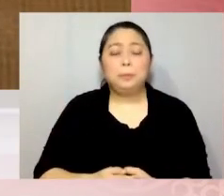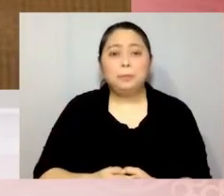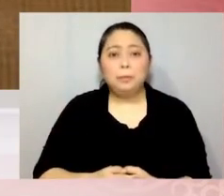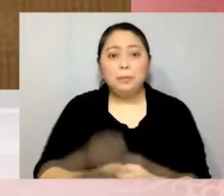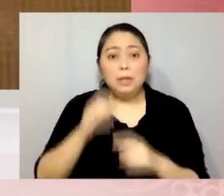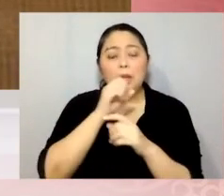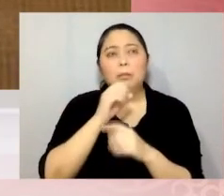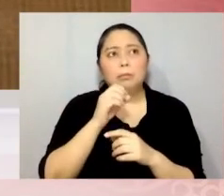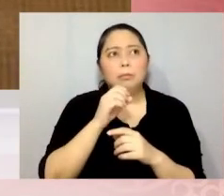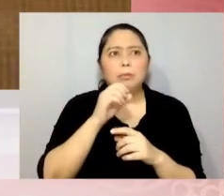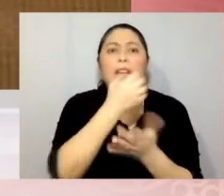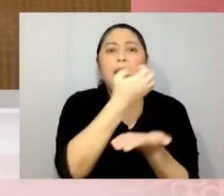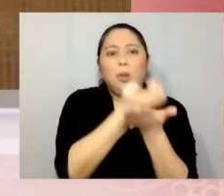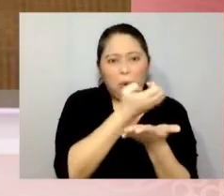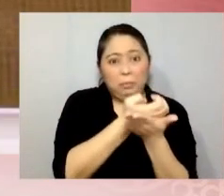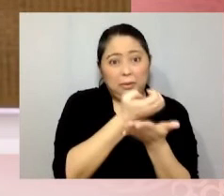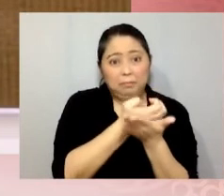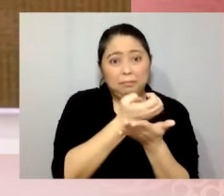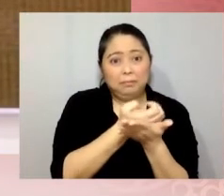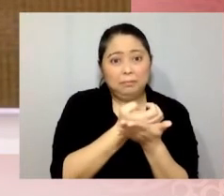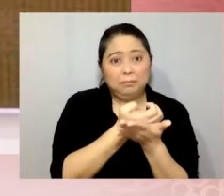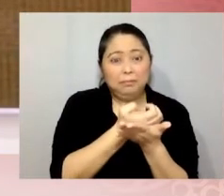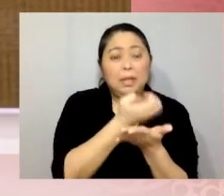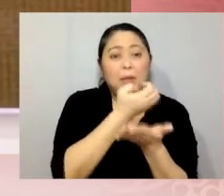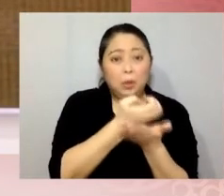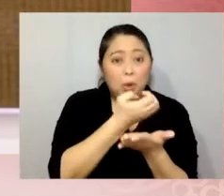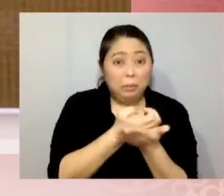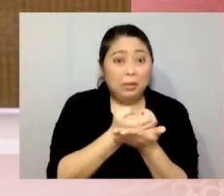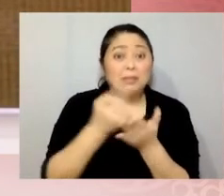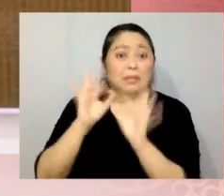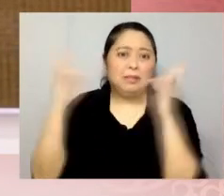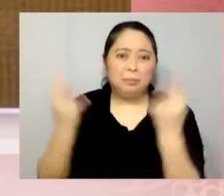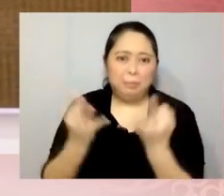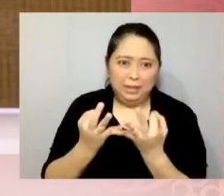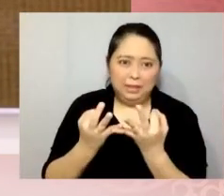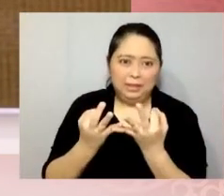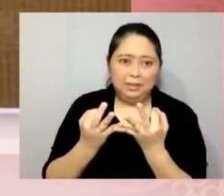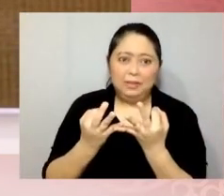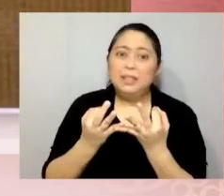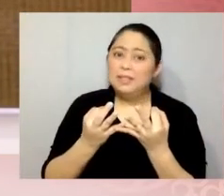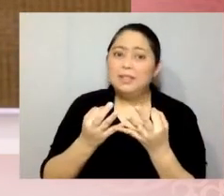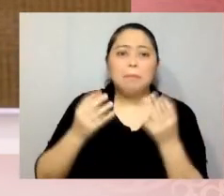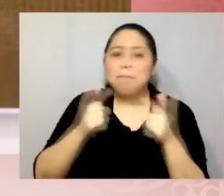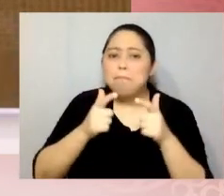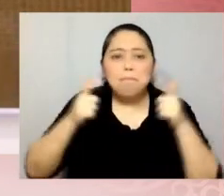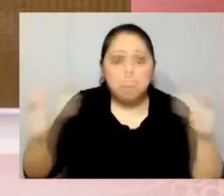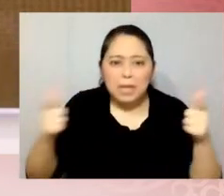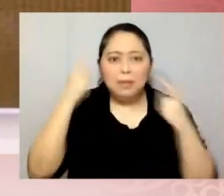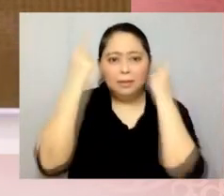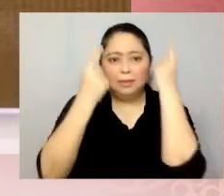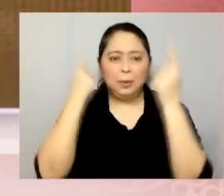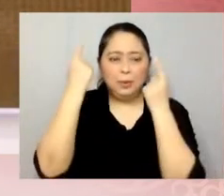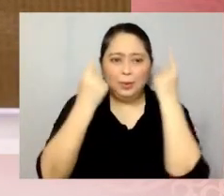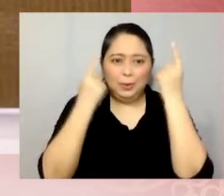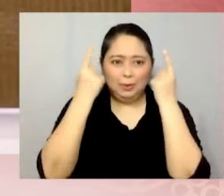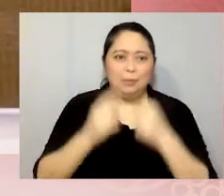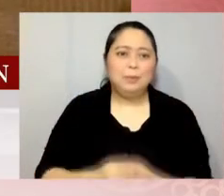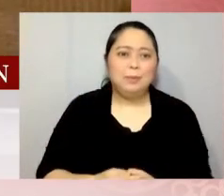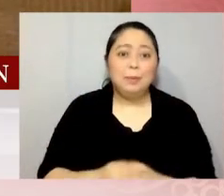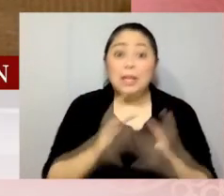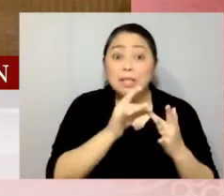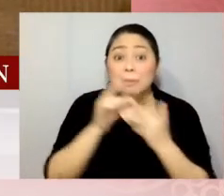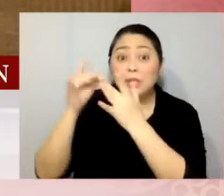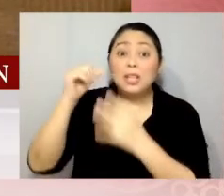The socioeconomic status of the family is a primordial concern, particularly